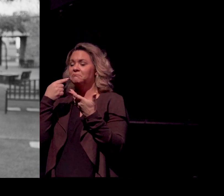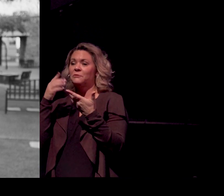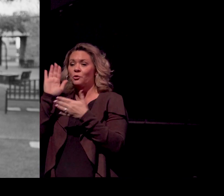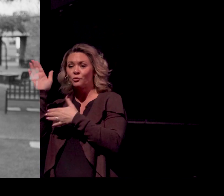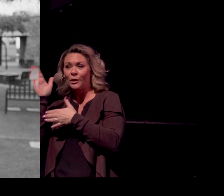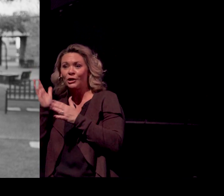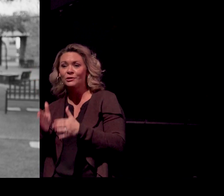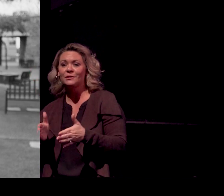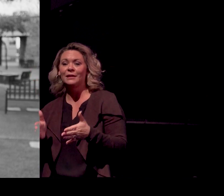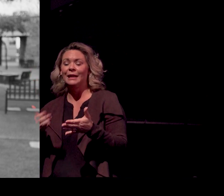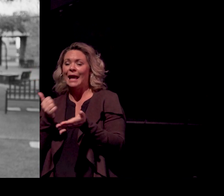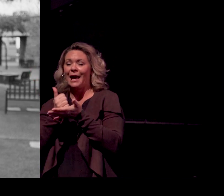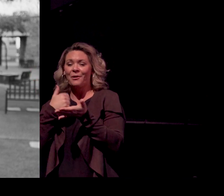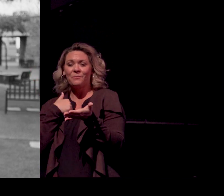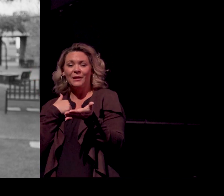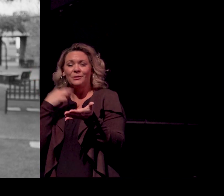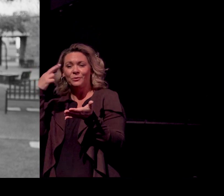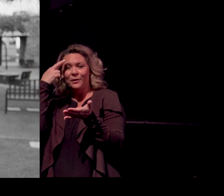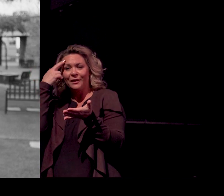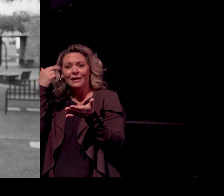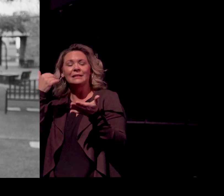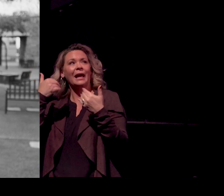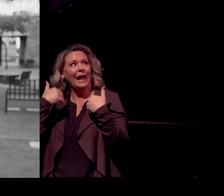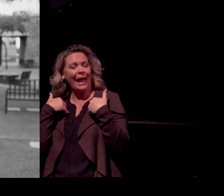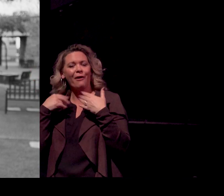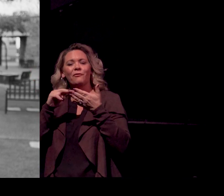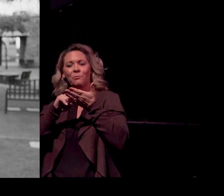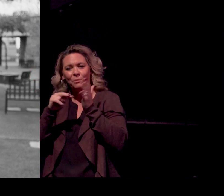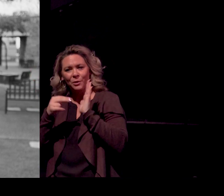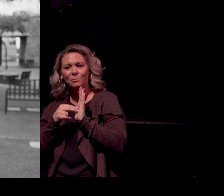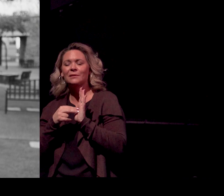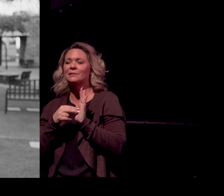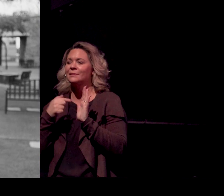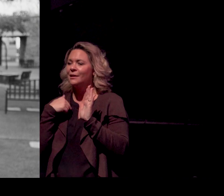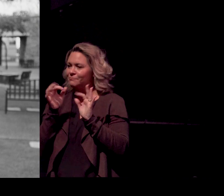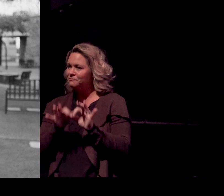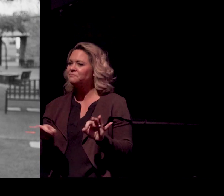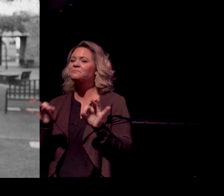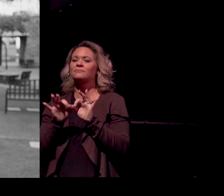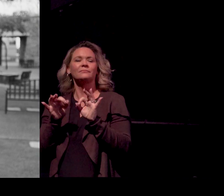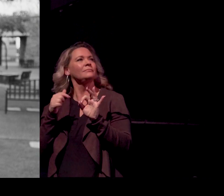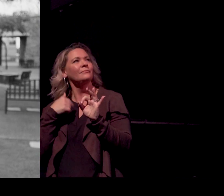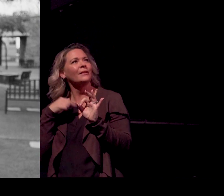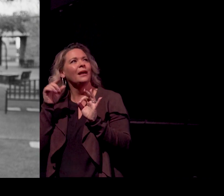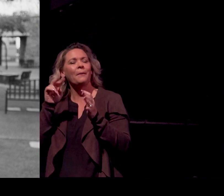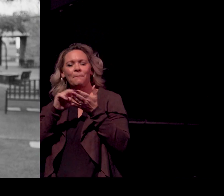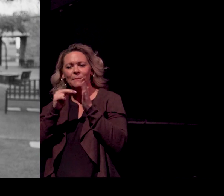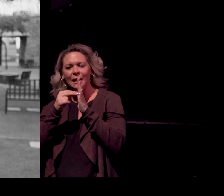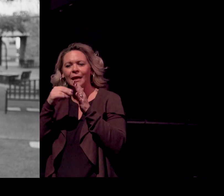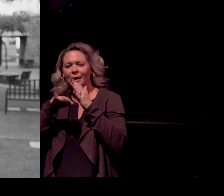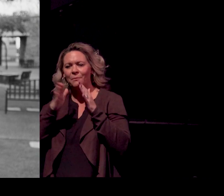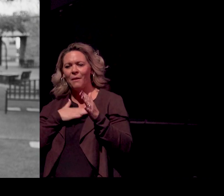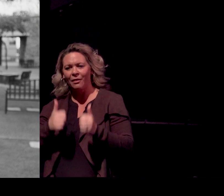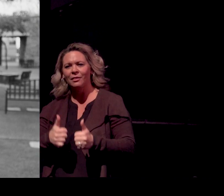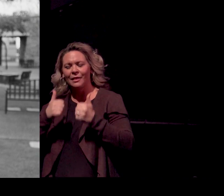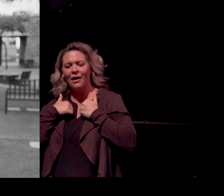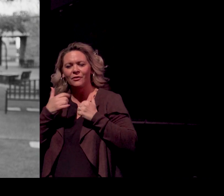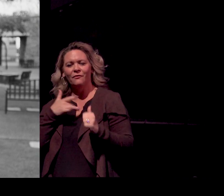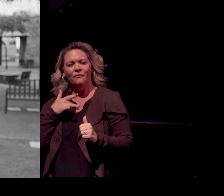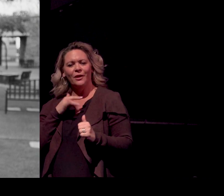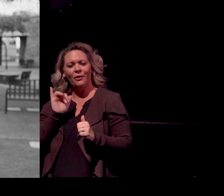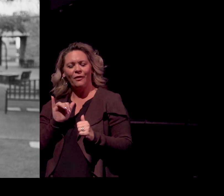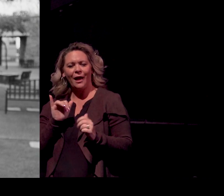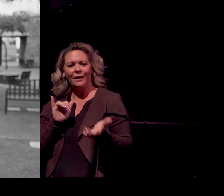are greeters, you know, it helped me out a lot to realize that I do have a purpose and that, you know, I have meaning to life. And